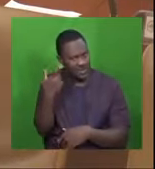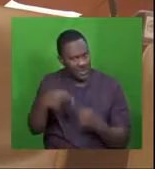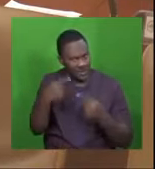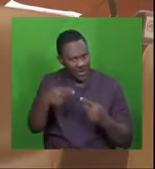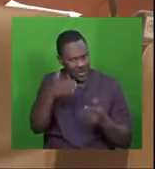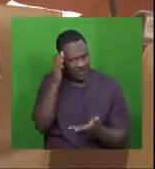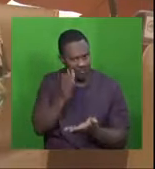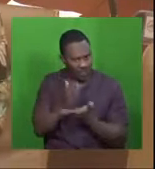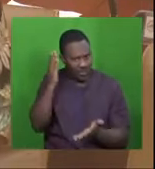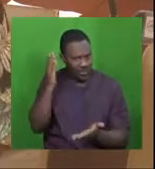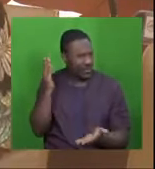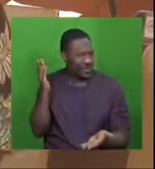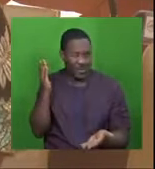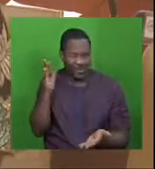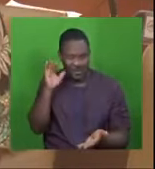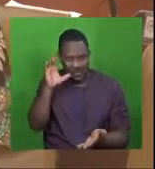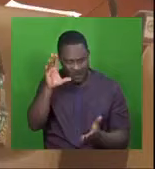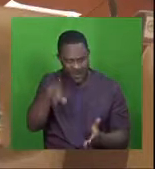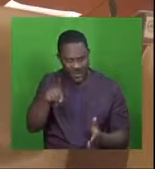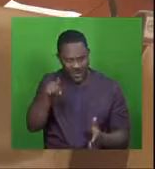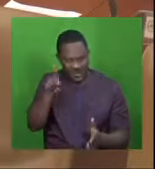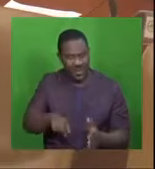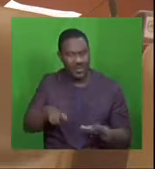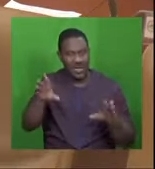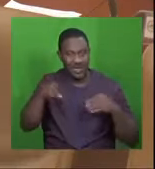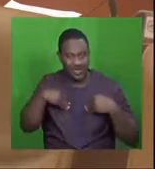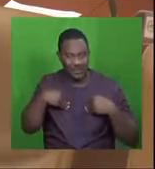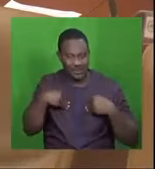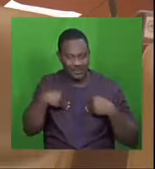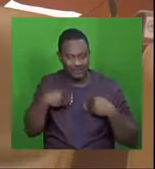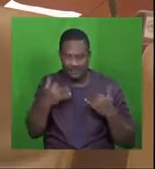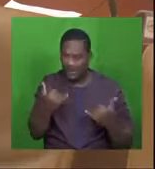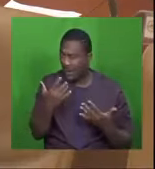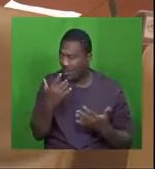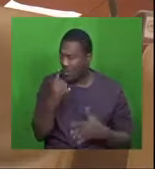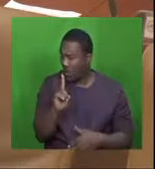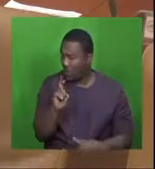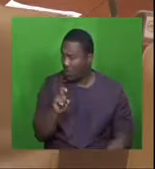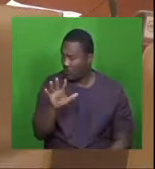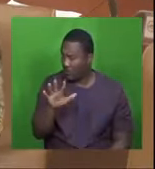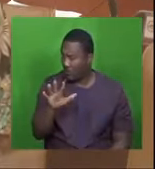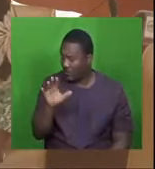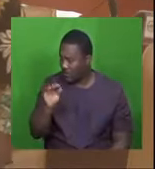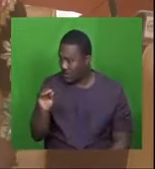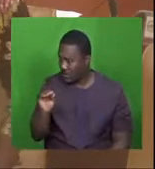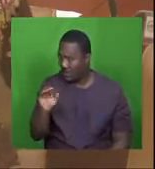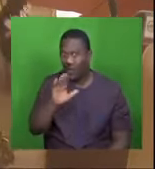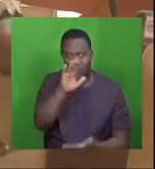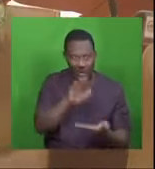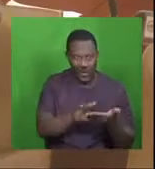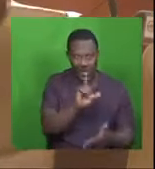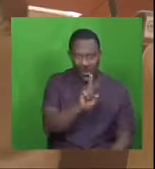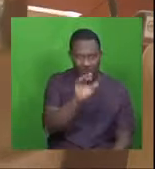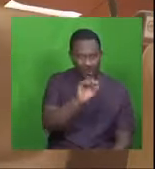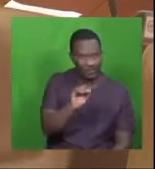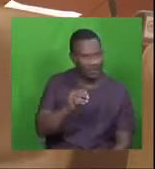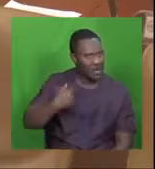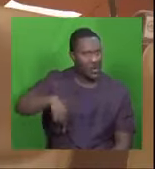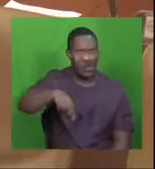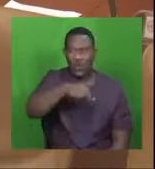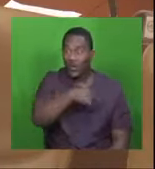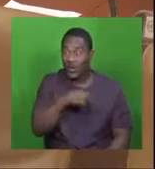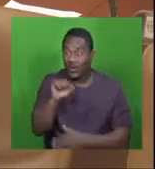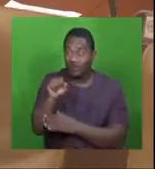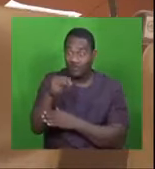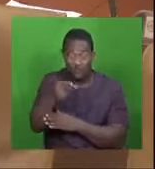and should be accepted, because we have reduced the rate from 1.5% to 1%. Just like we all